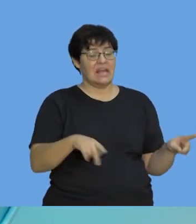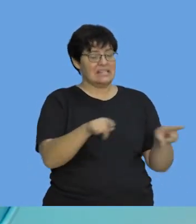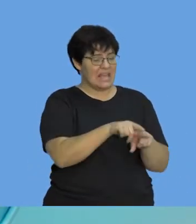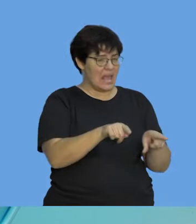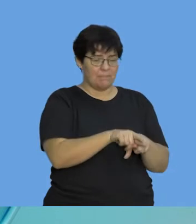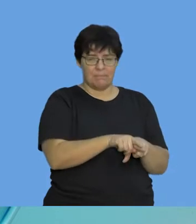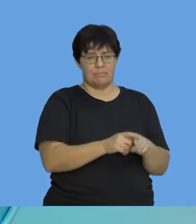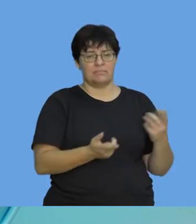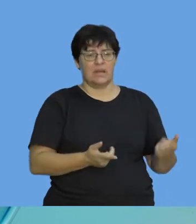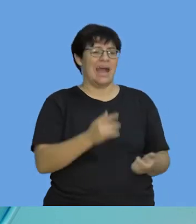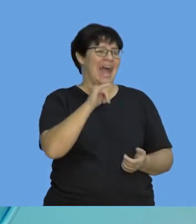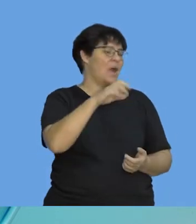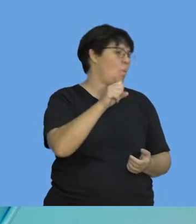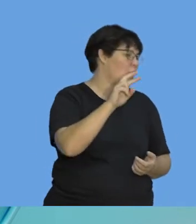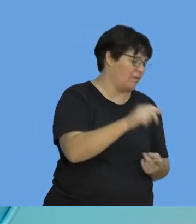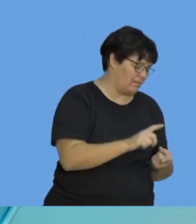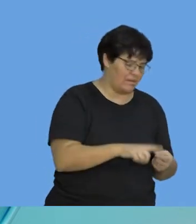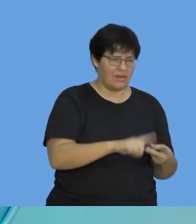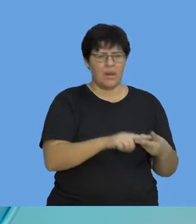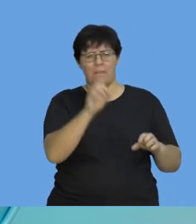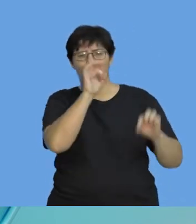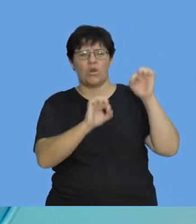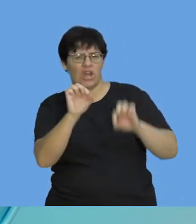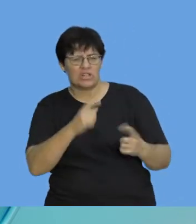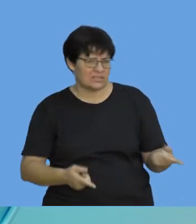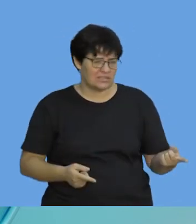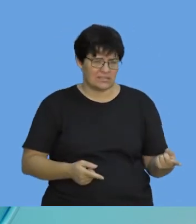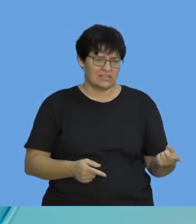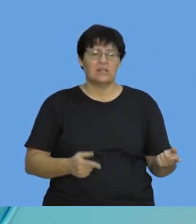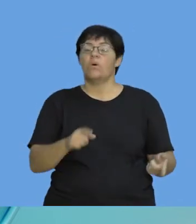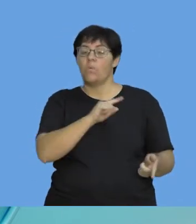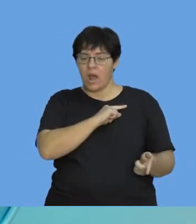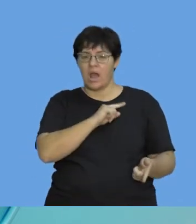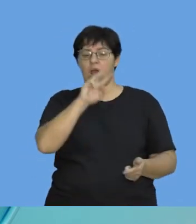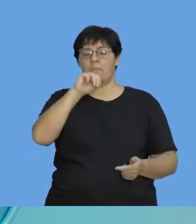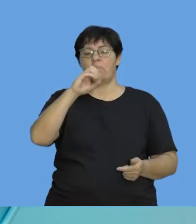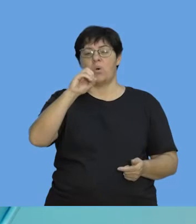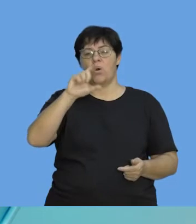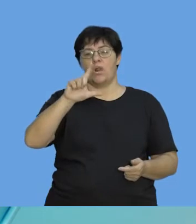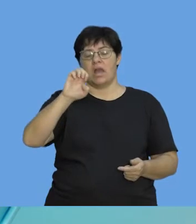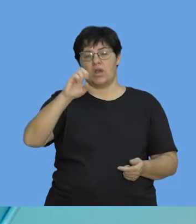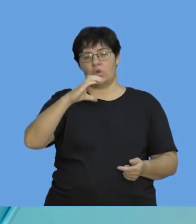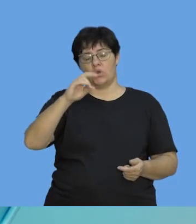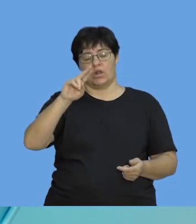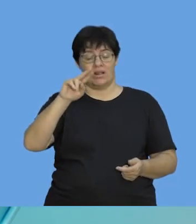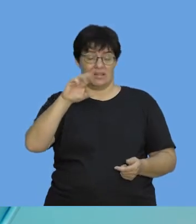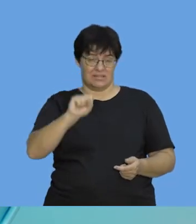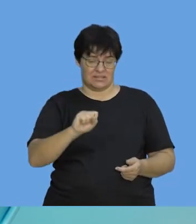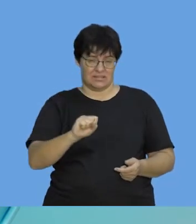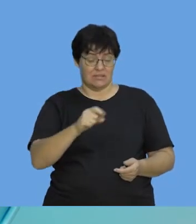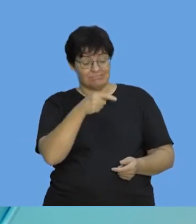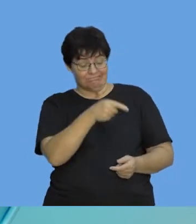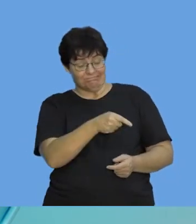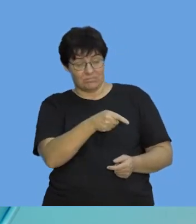it ions, be it molecules. So because here we're talking about molecules, it means then we can therefore say